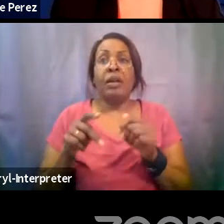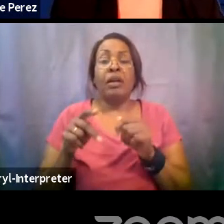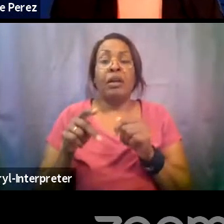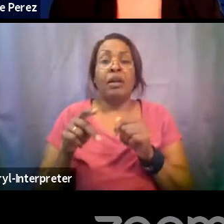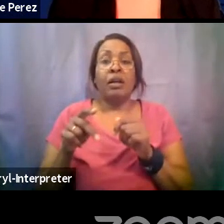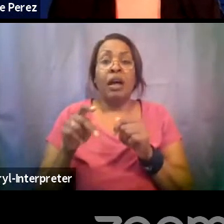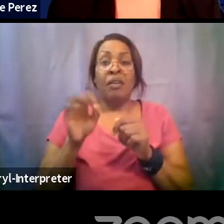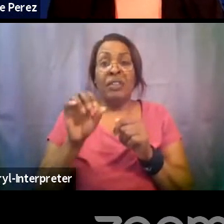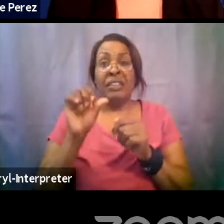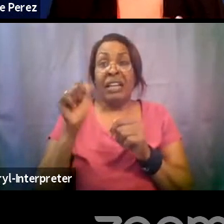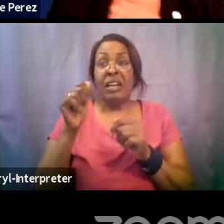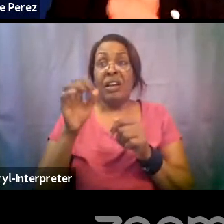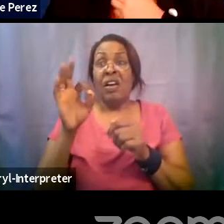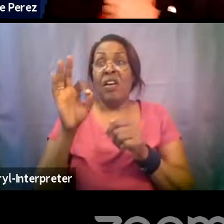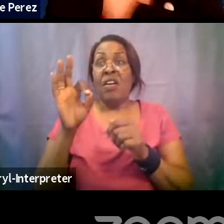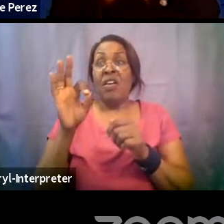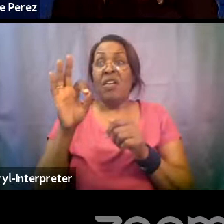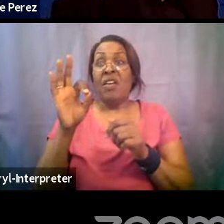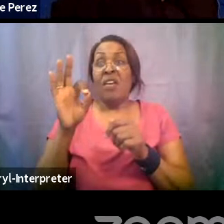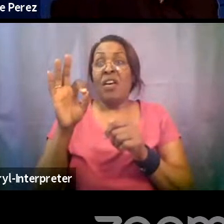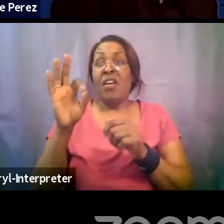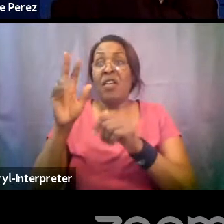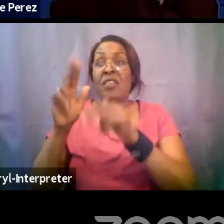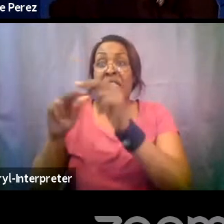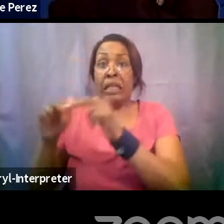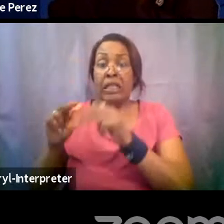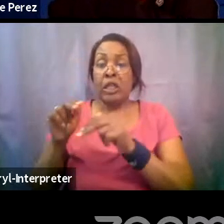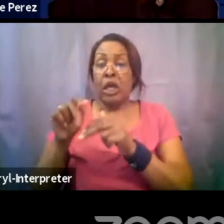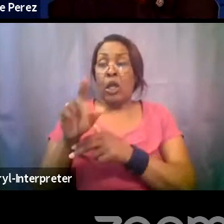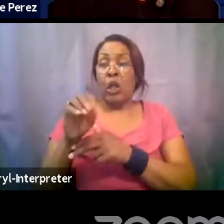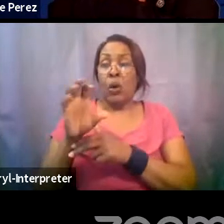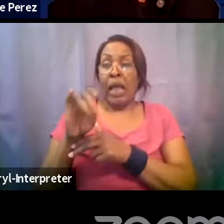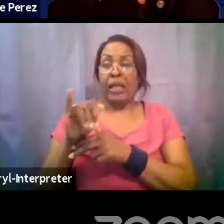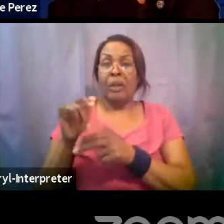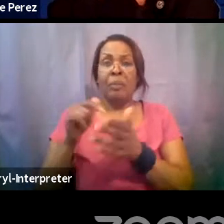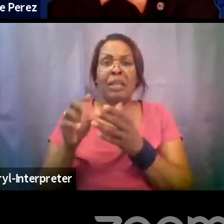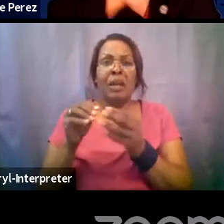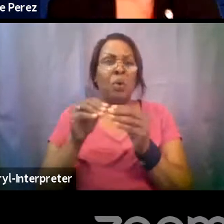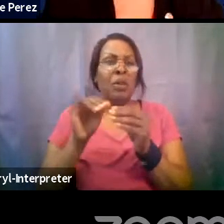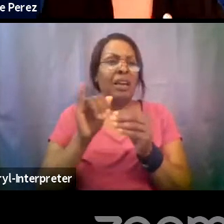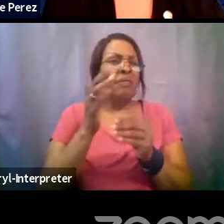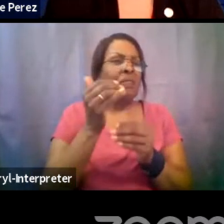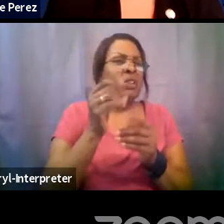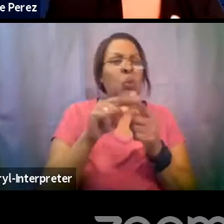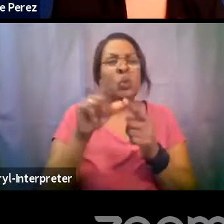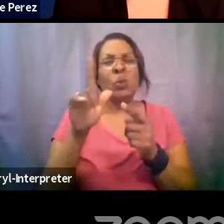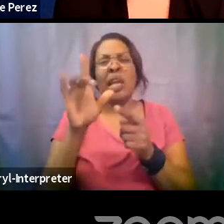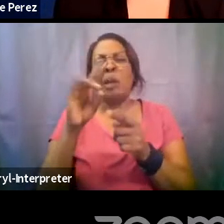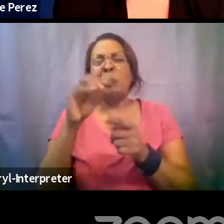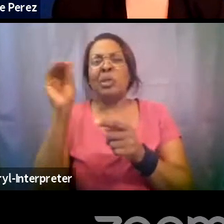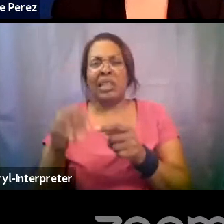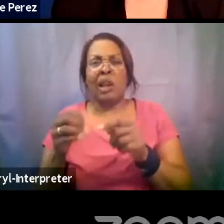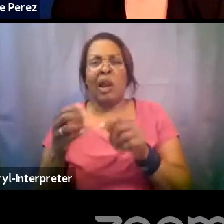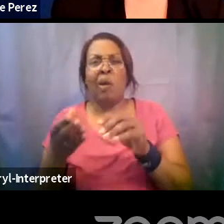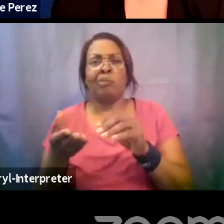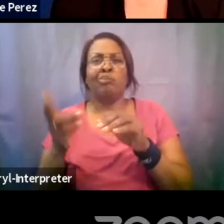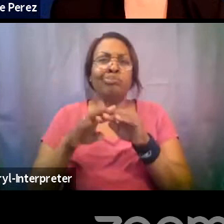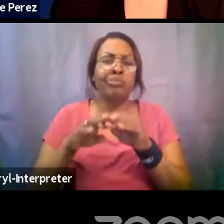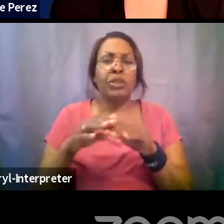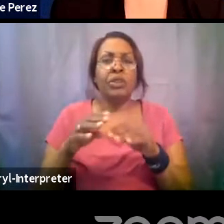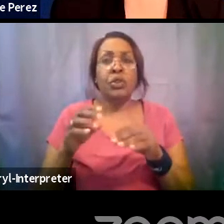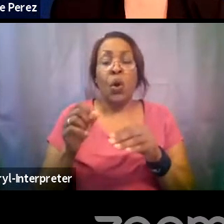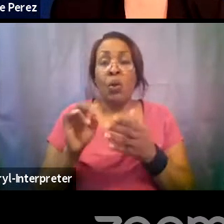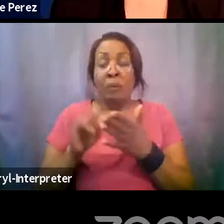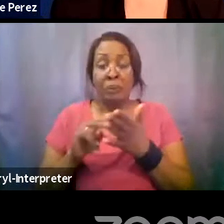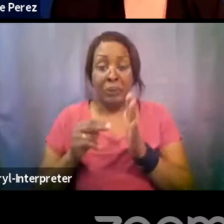the locality pay is between around like 15% to 28%. So what